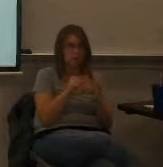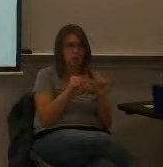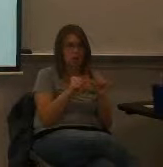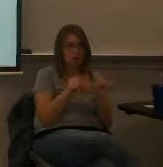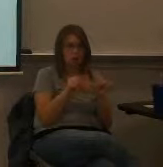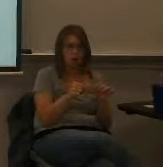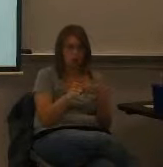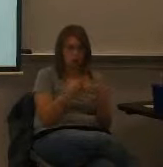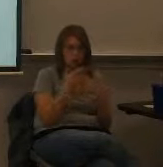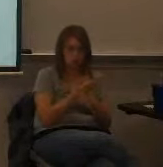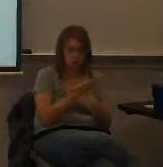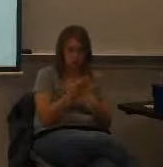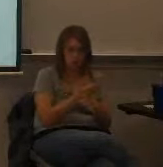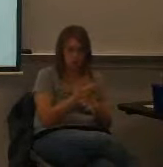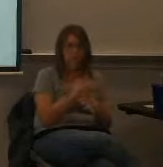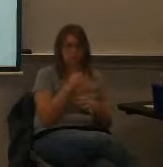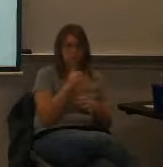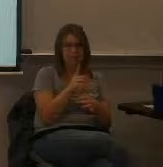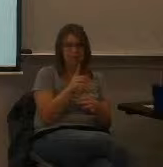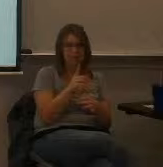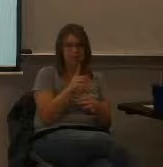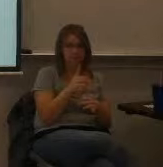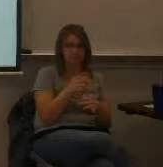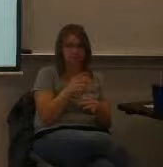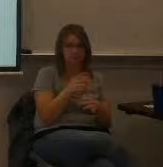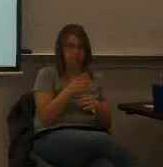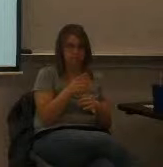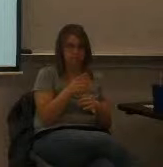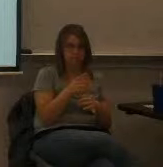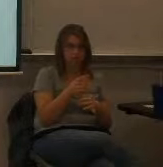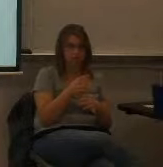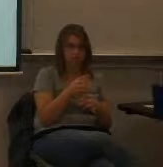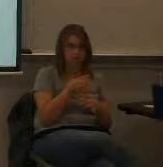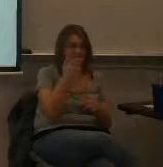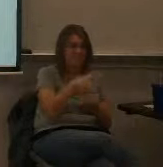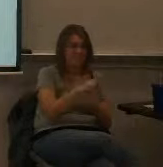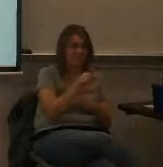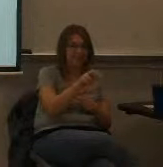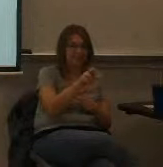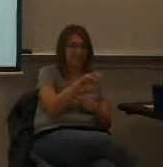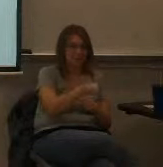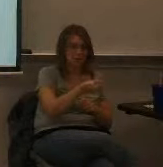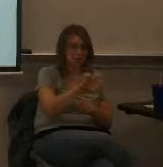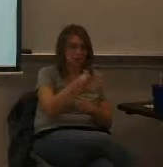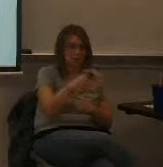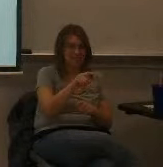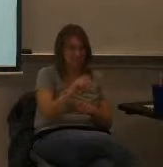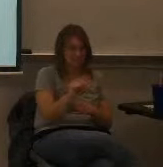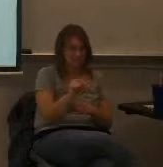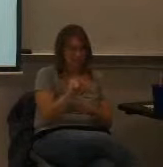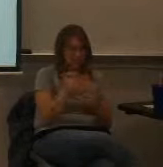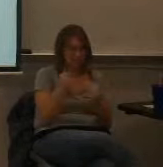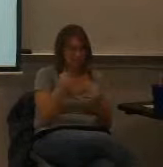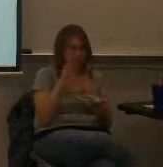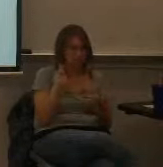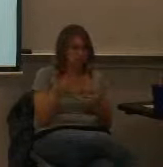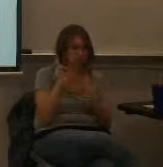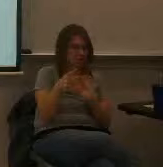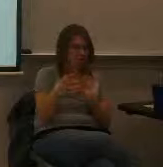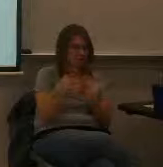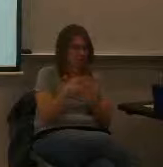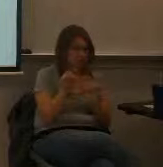chronic disturbance that is of high enough aerial extent to mess up the connection of the